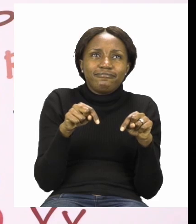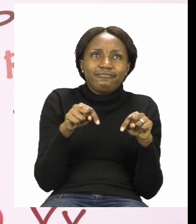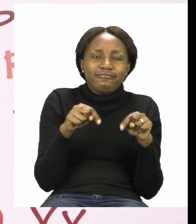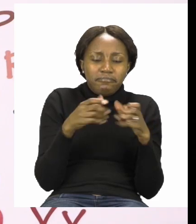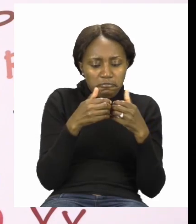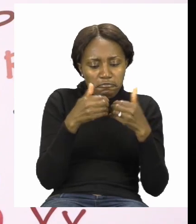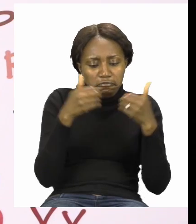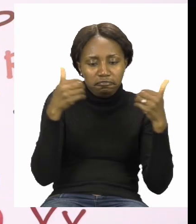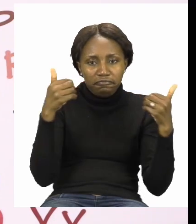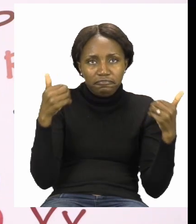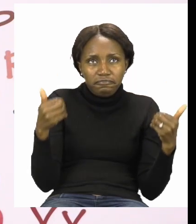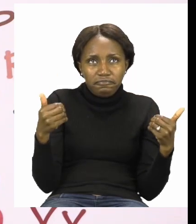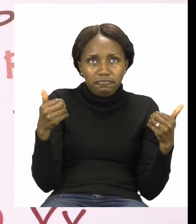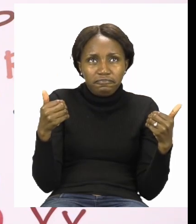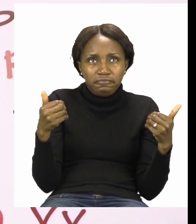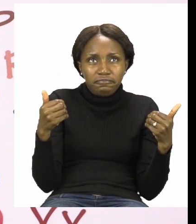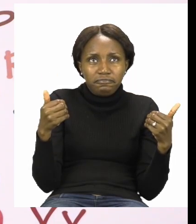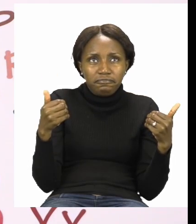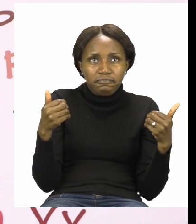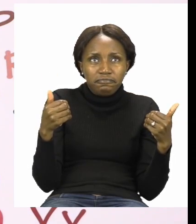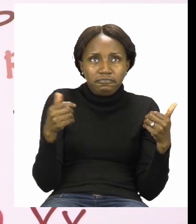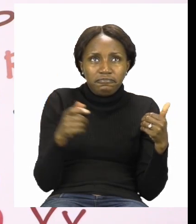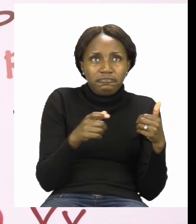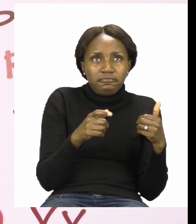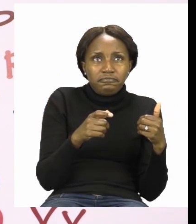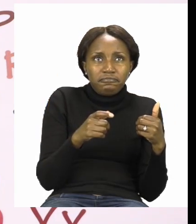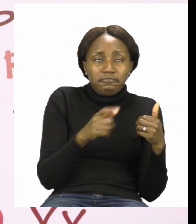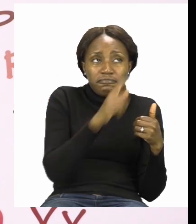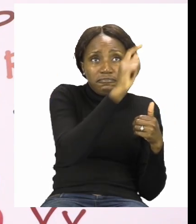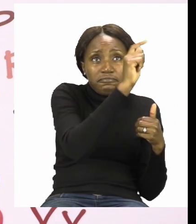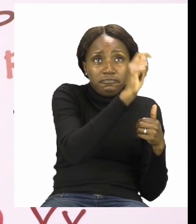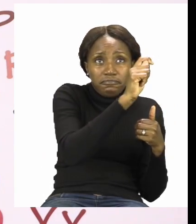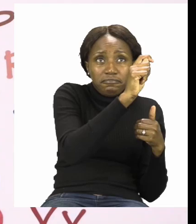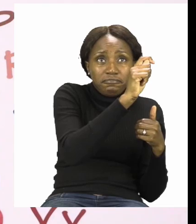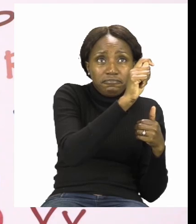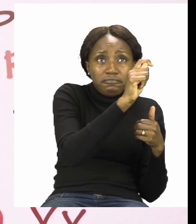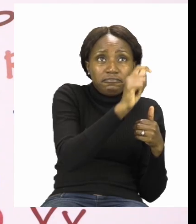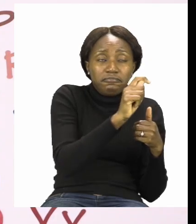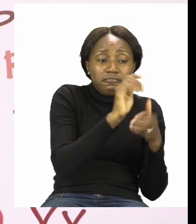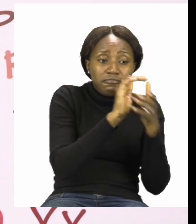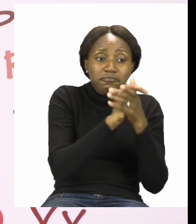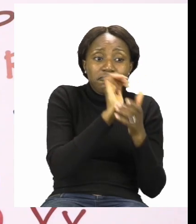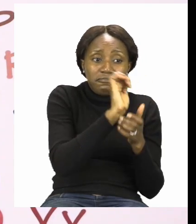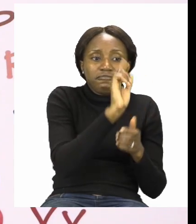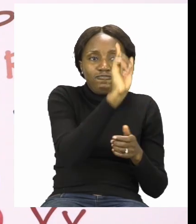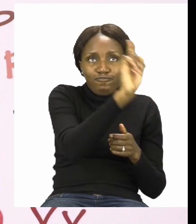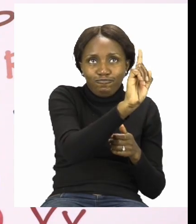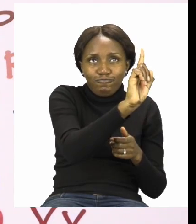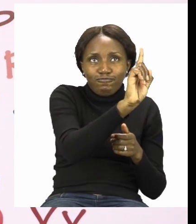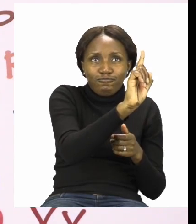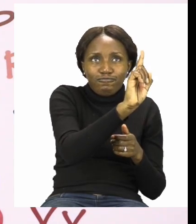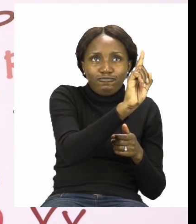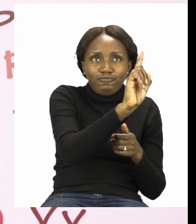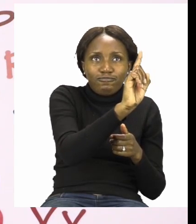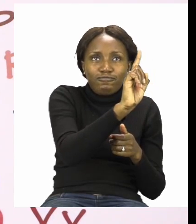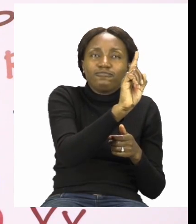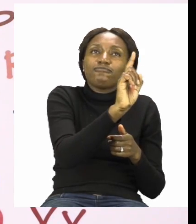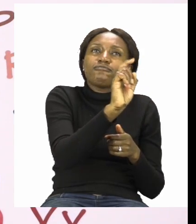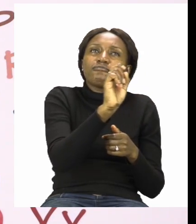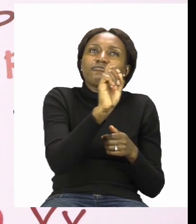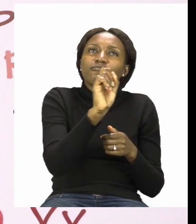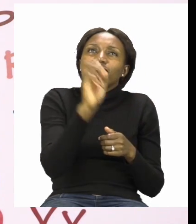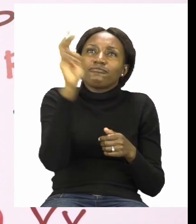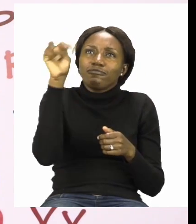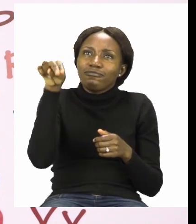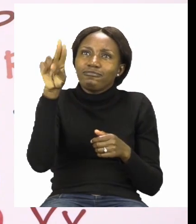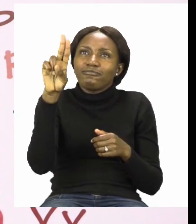it down is they have given Mr. Tens, his friend, which is 1. And then Mrs.